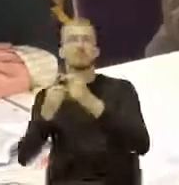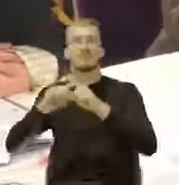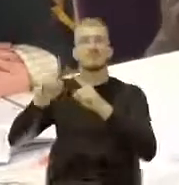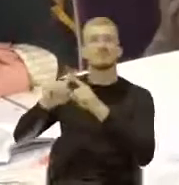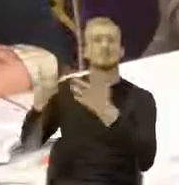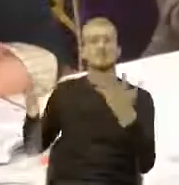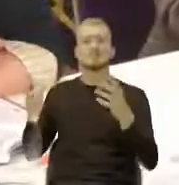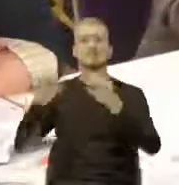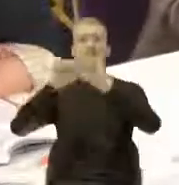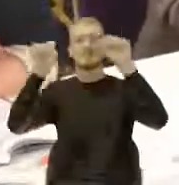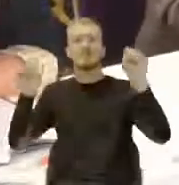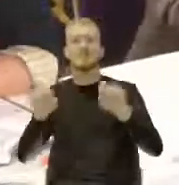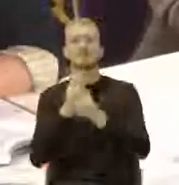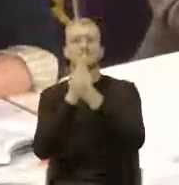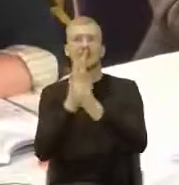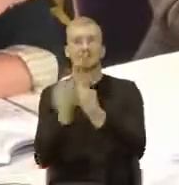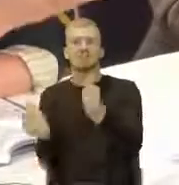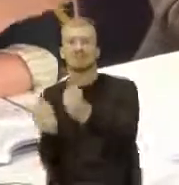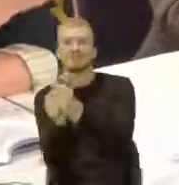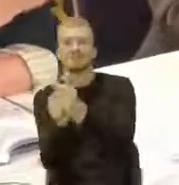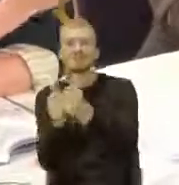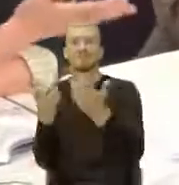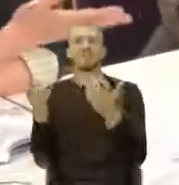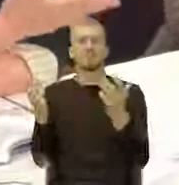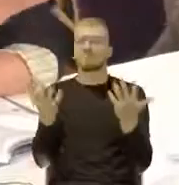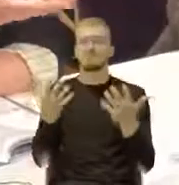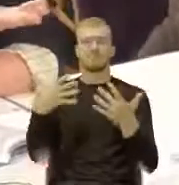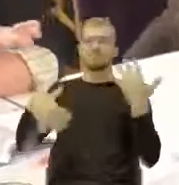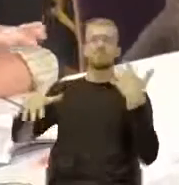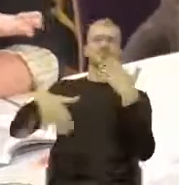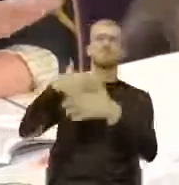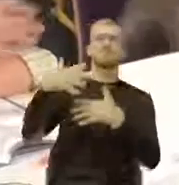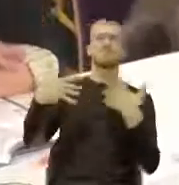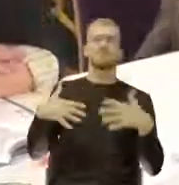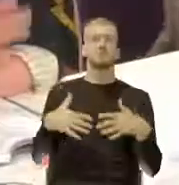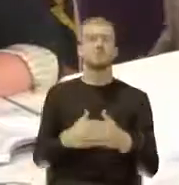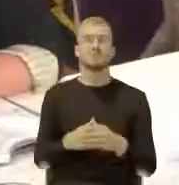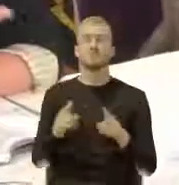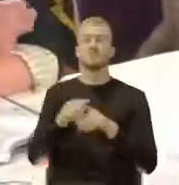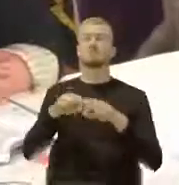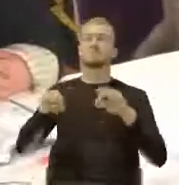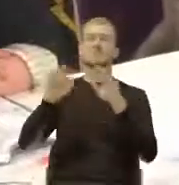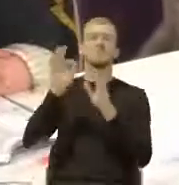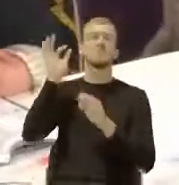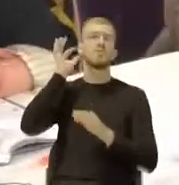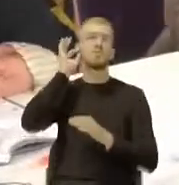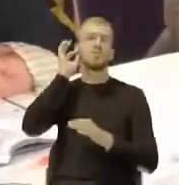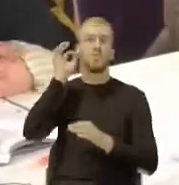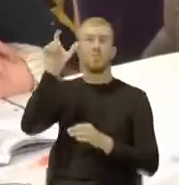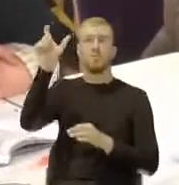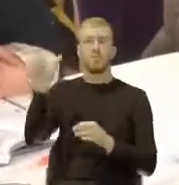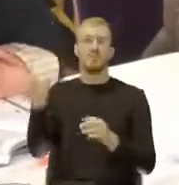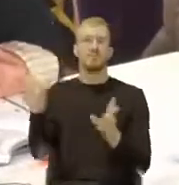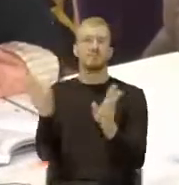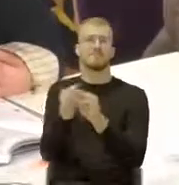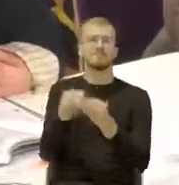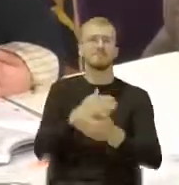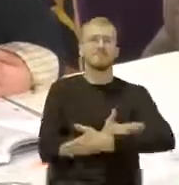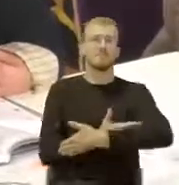so the pandemic, but also clearly we heard from the conflict, natural disaster, and so on, those